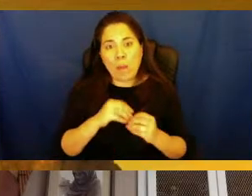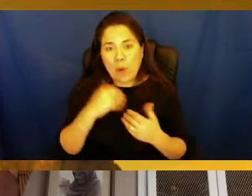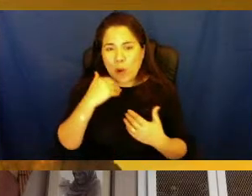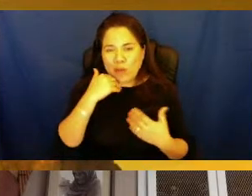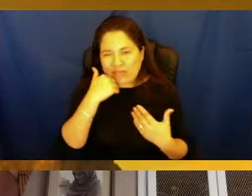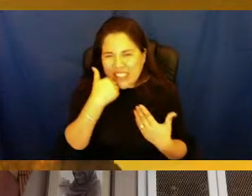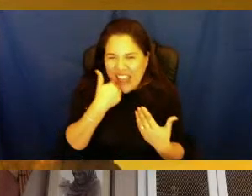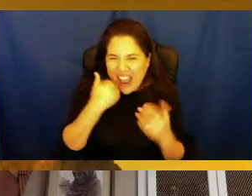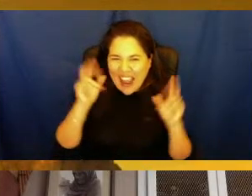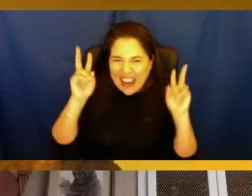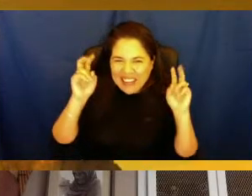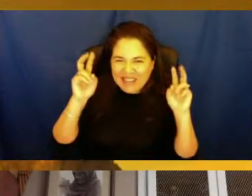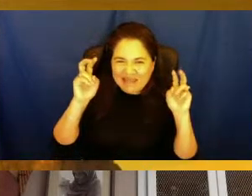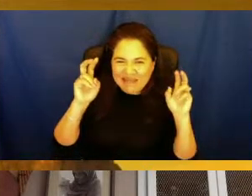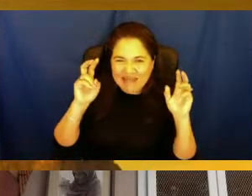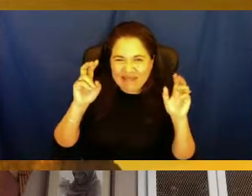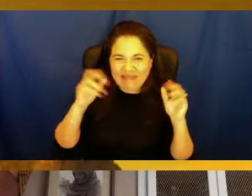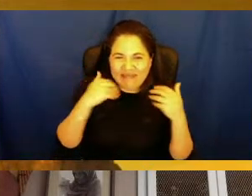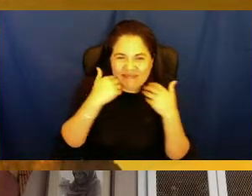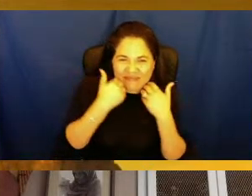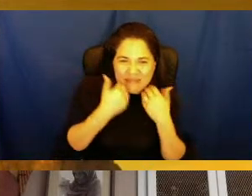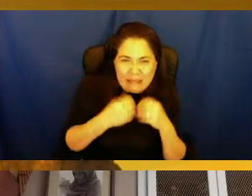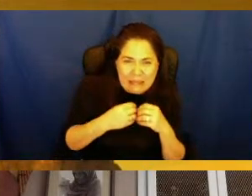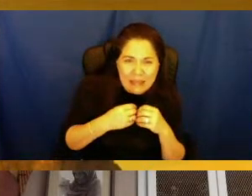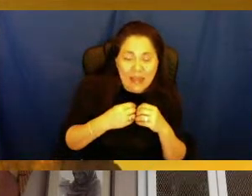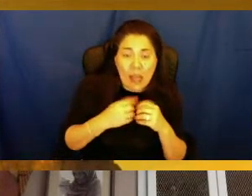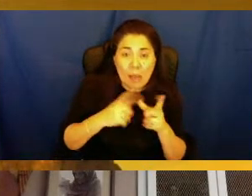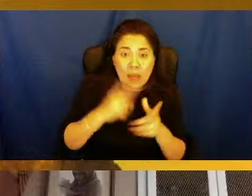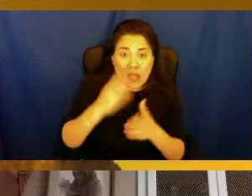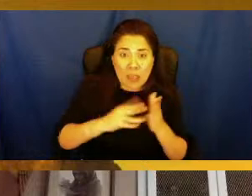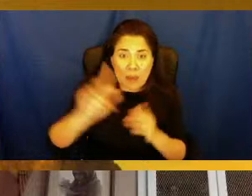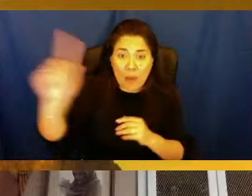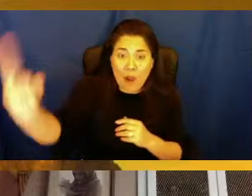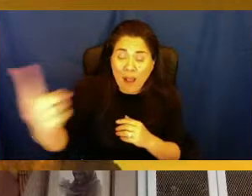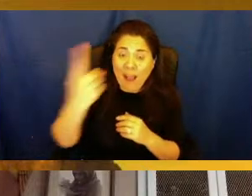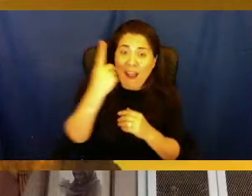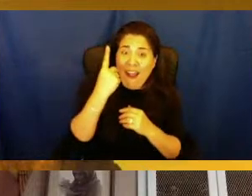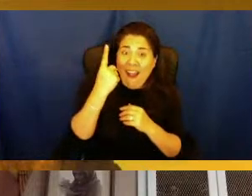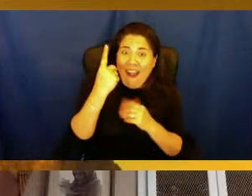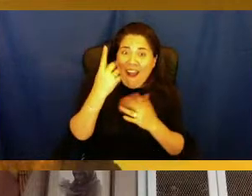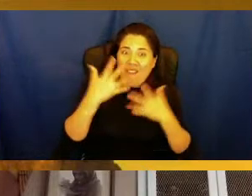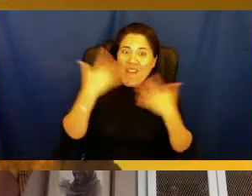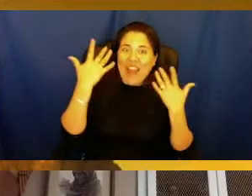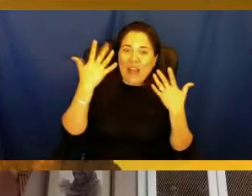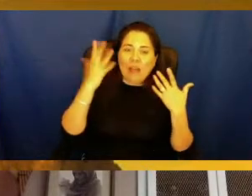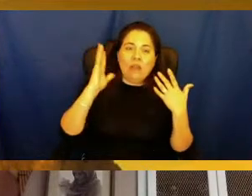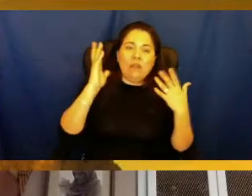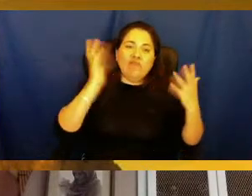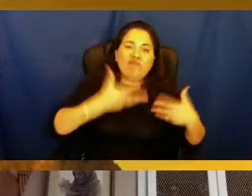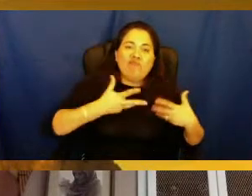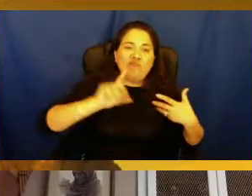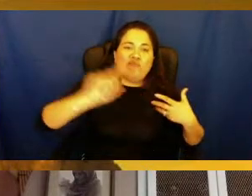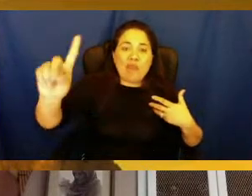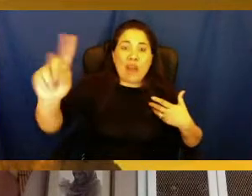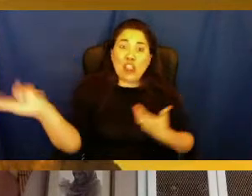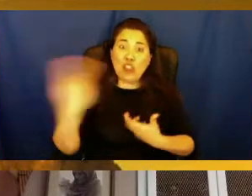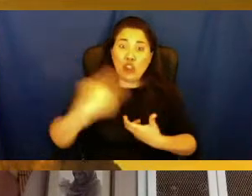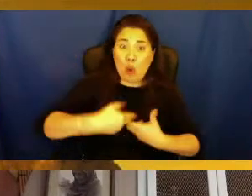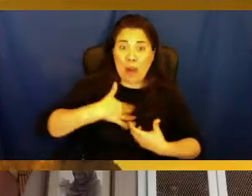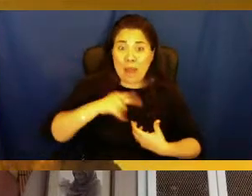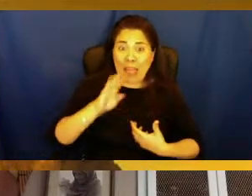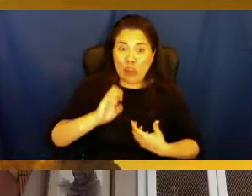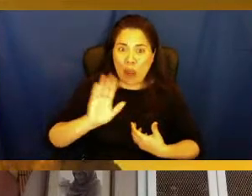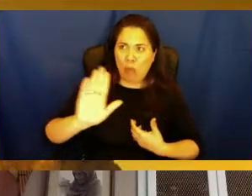we say, because people have come in and wanted to get involved, and they want to immediately become part of the tribe, and